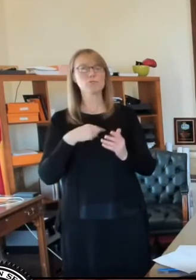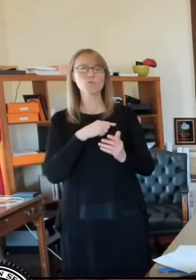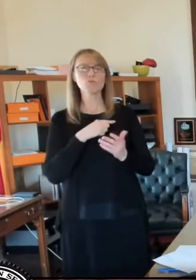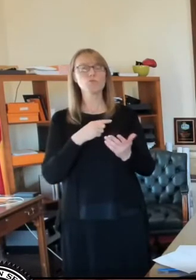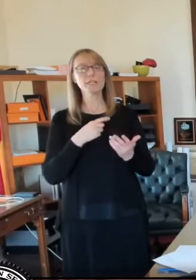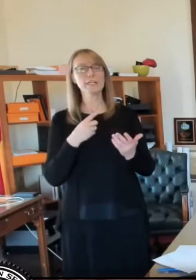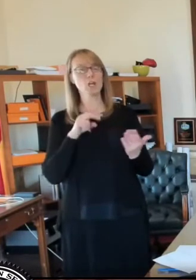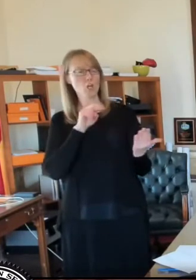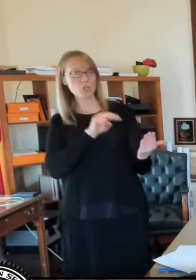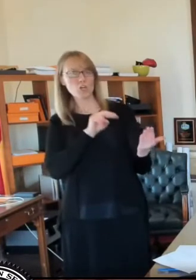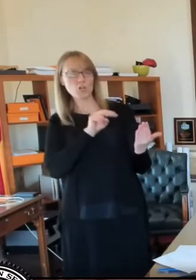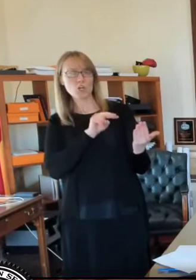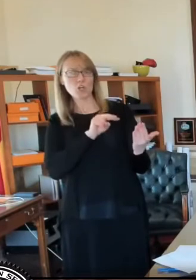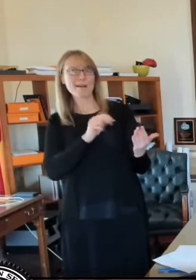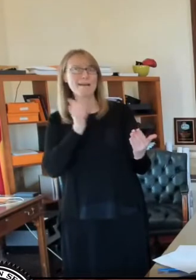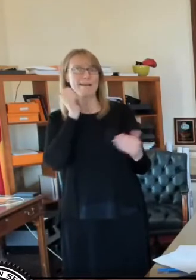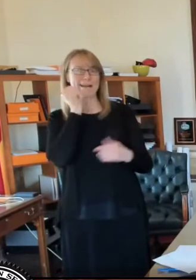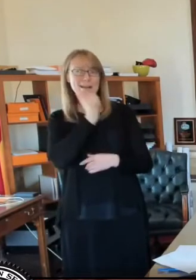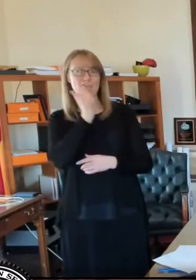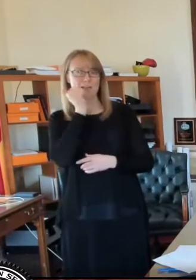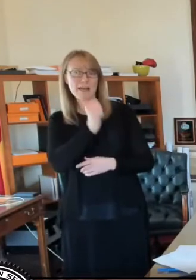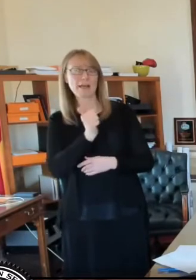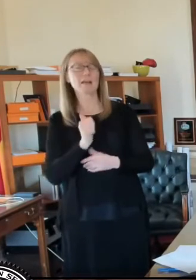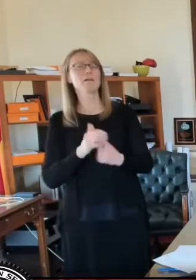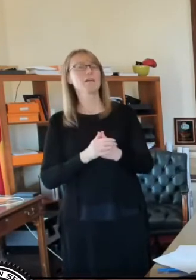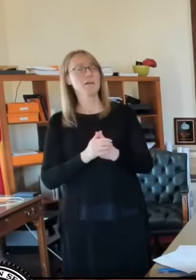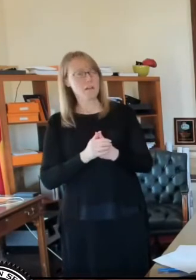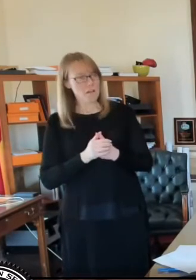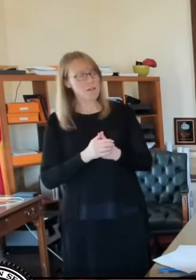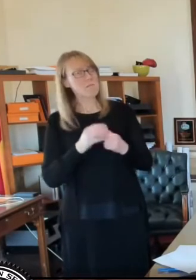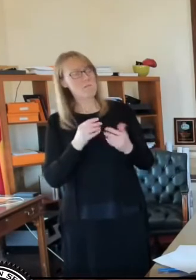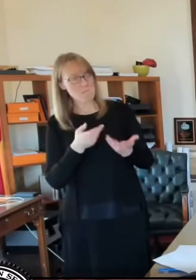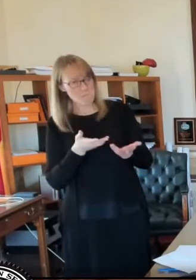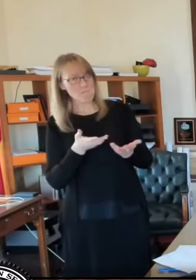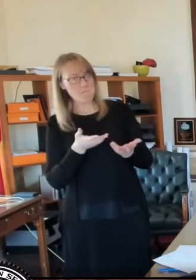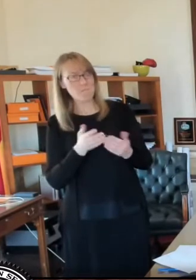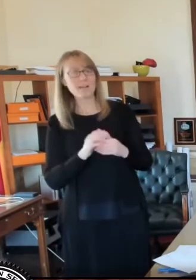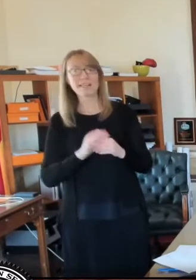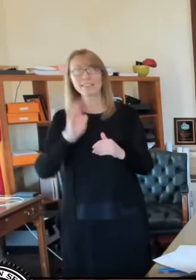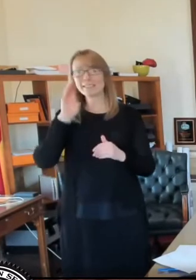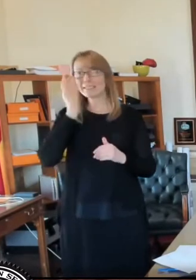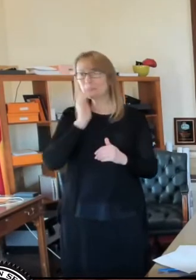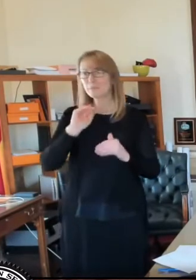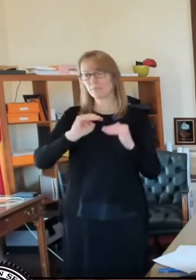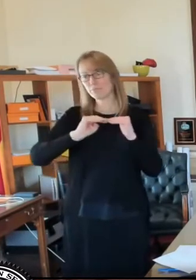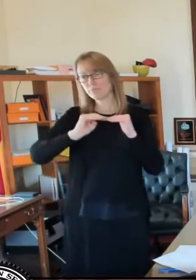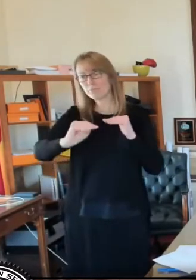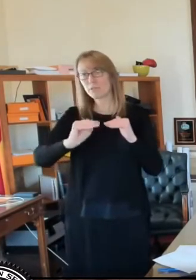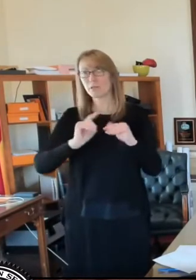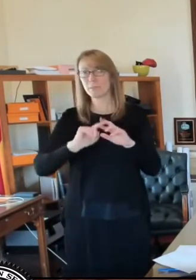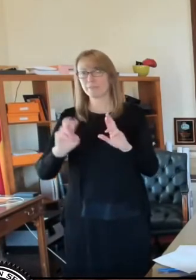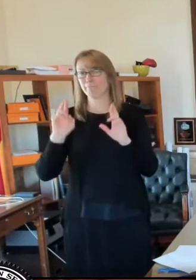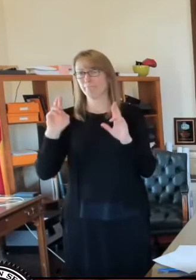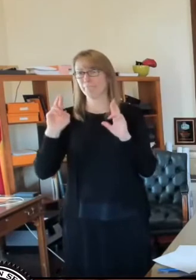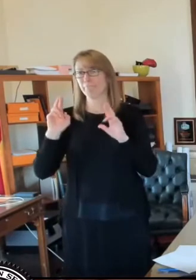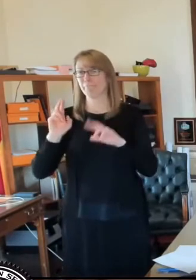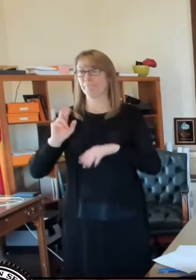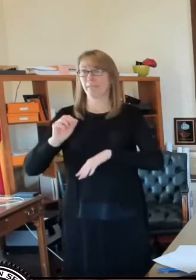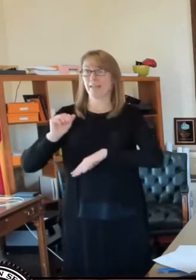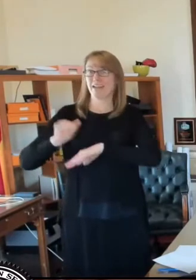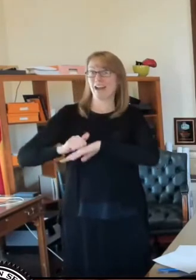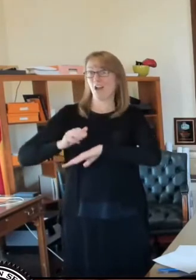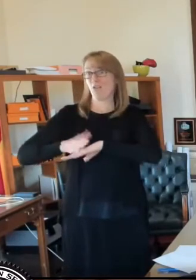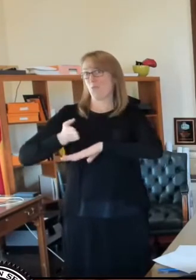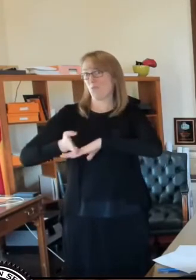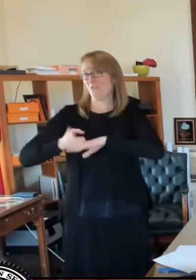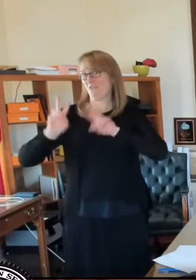day, and we seem to have plateaued, but you know, knock on wood, that doesn't go